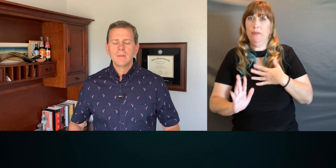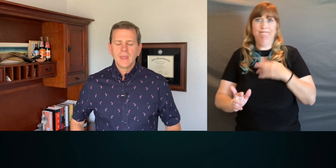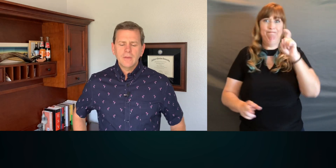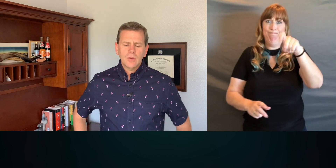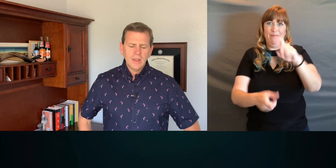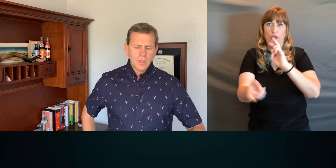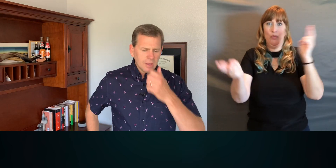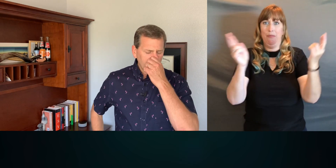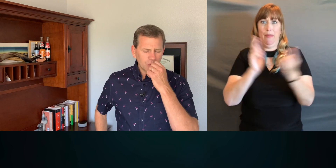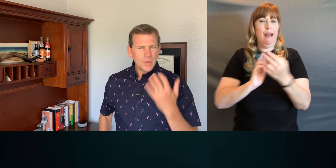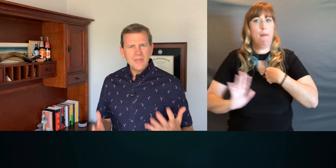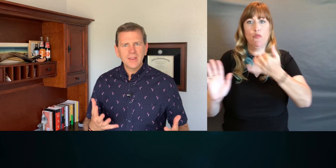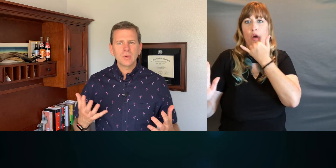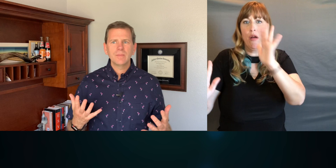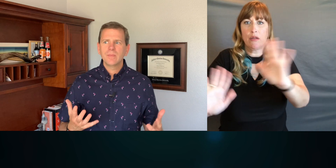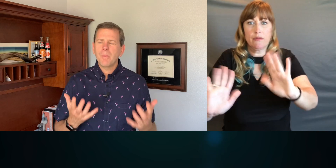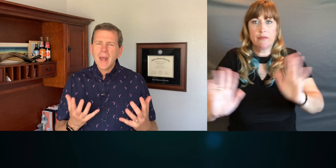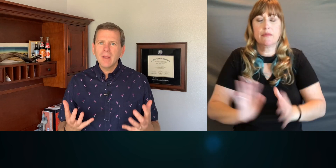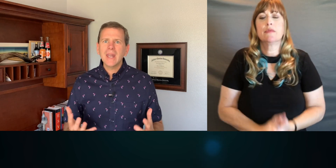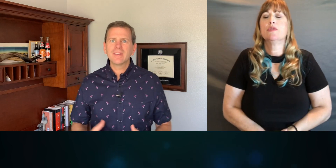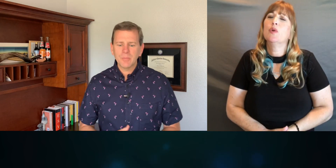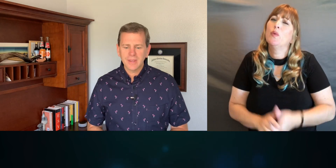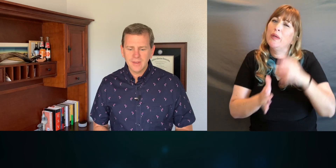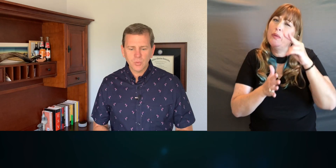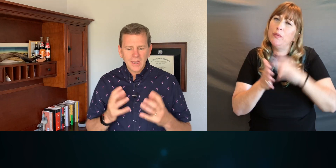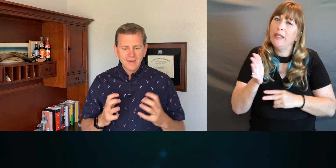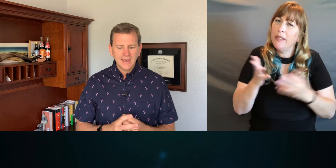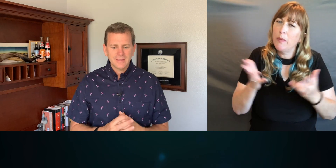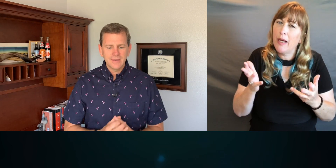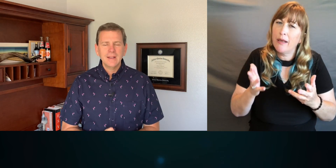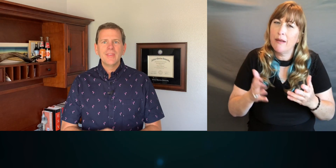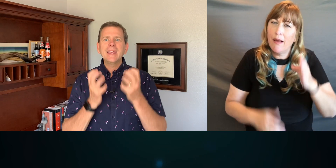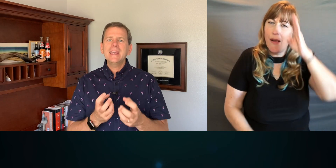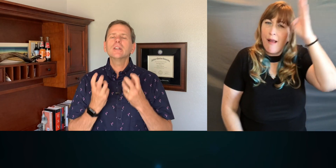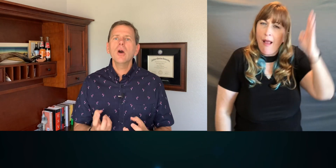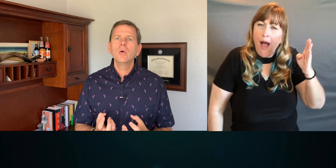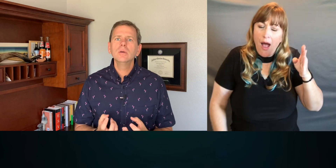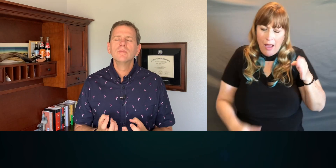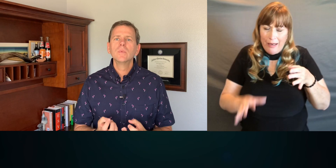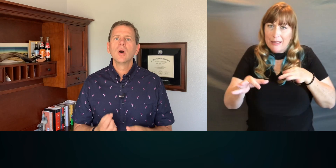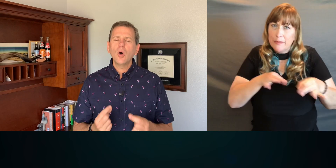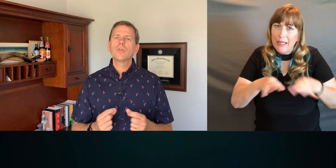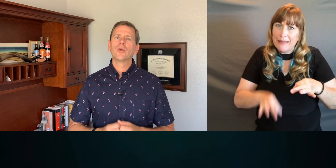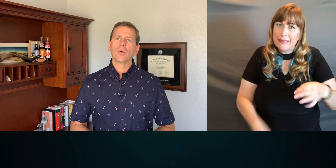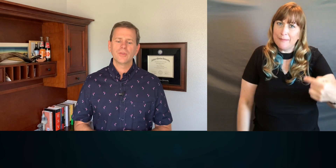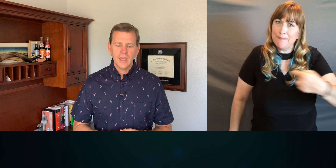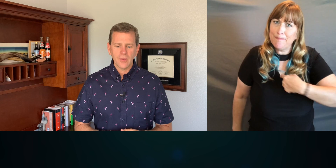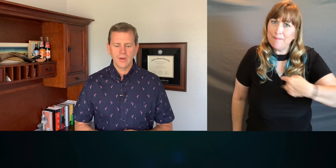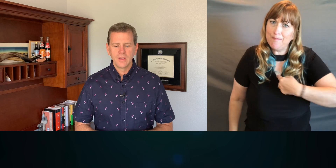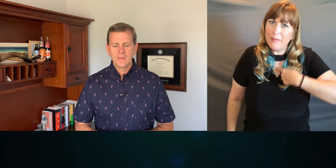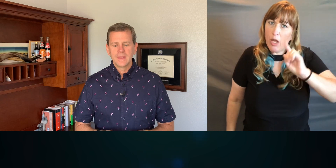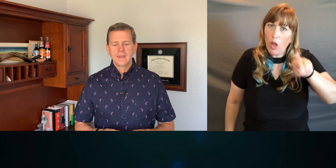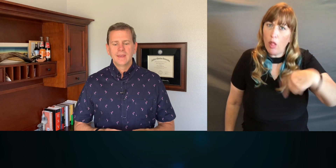right? And so as we read this, the bottom line of this simply is this. What God says is that he alone holds the world